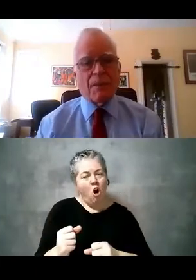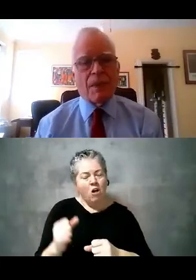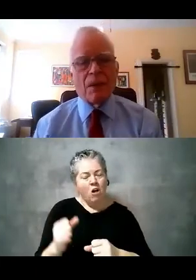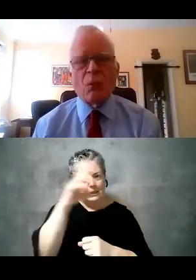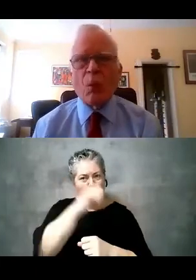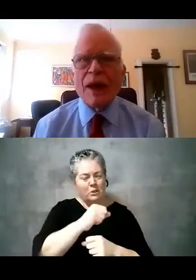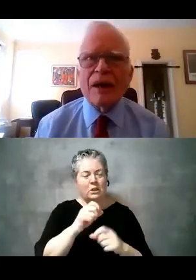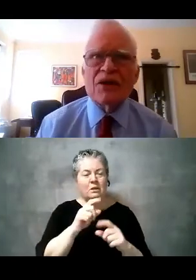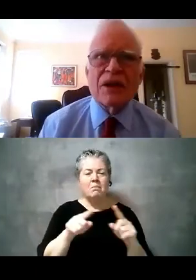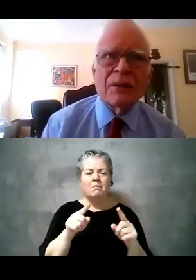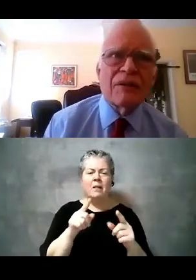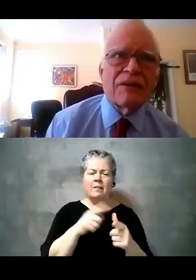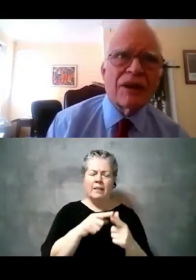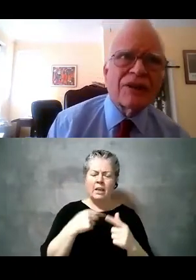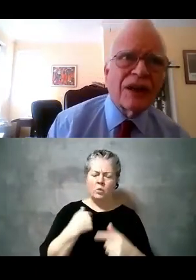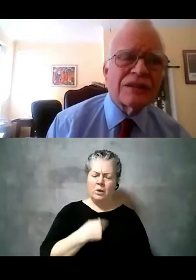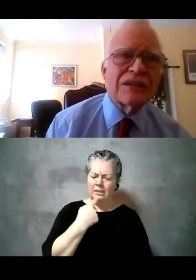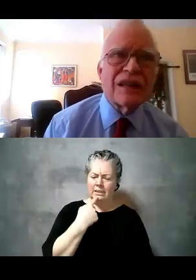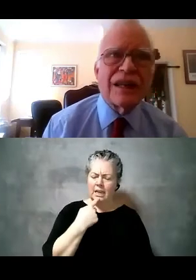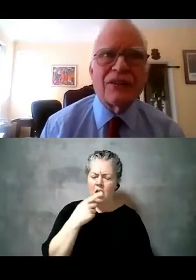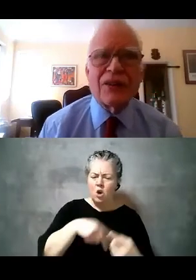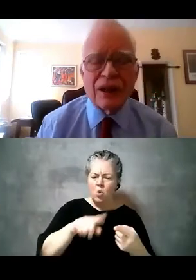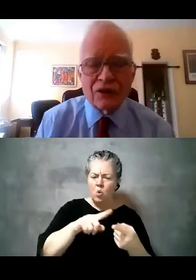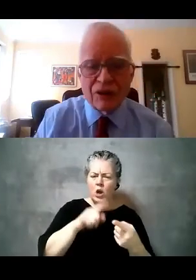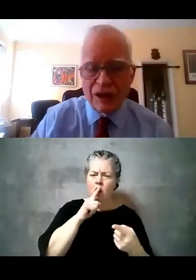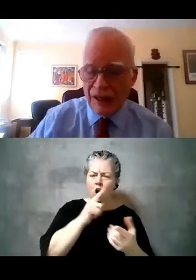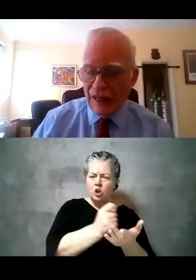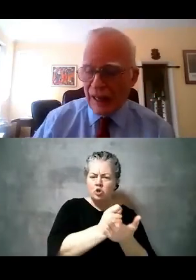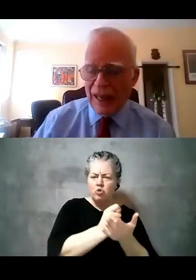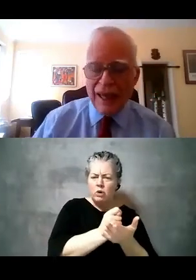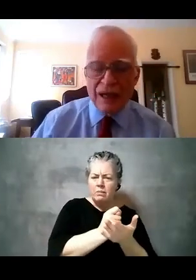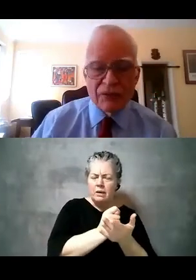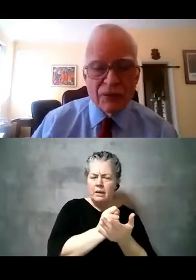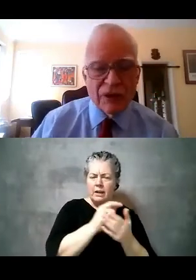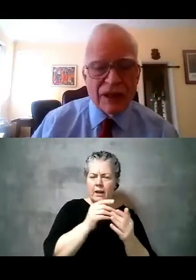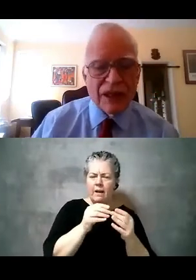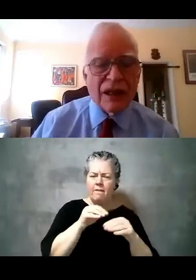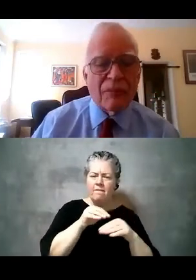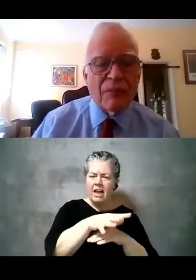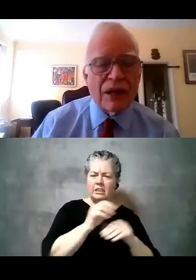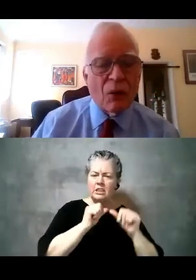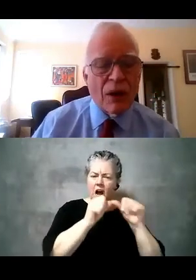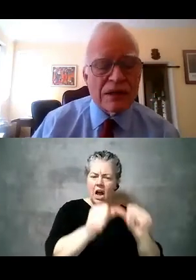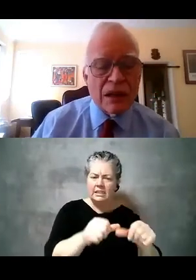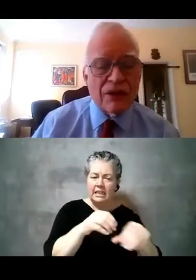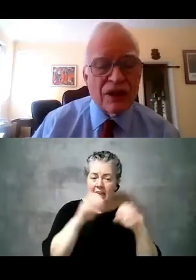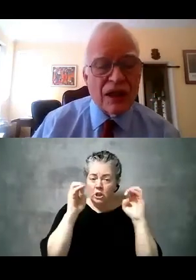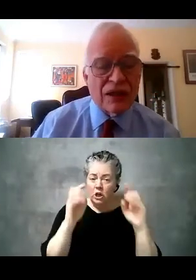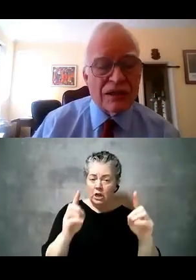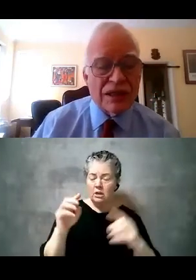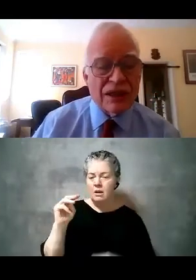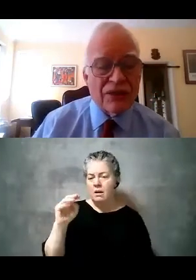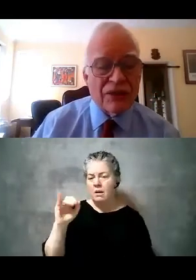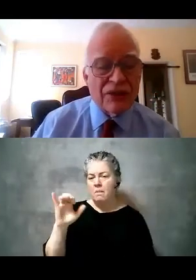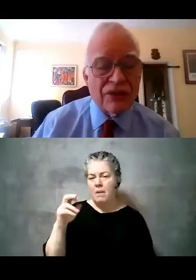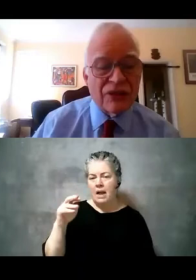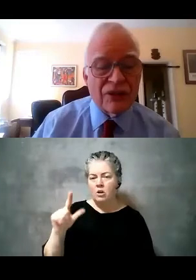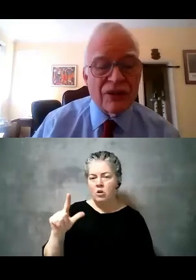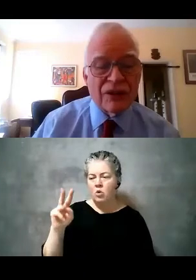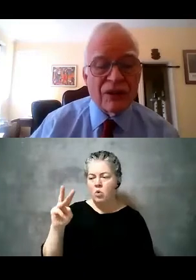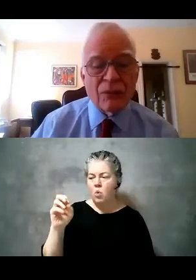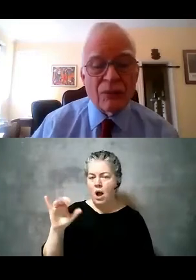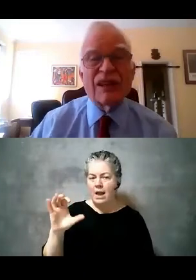arises, when are treatment effects constant in education? And if you look at Michael Weiss and his colleagues, the answer